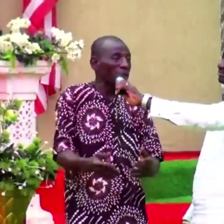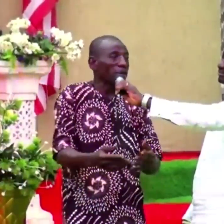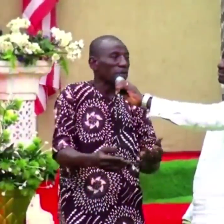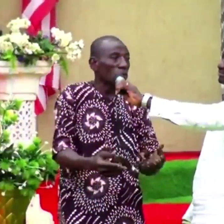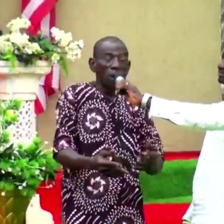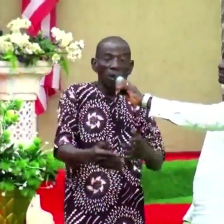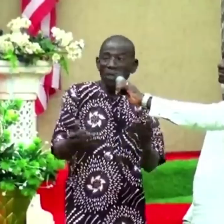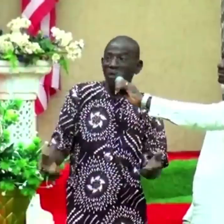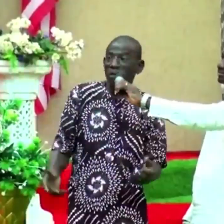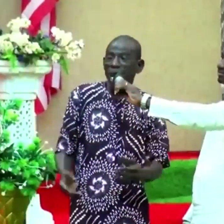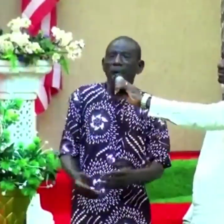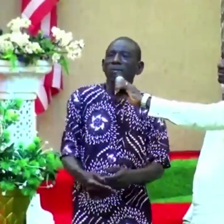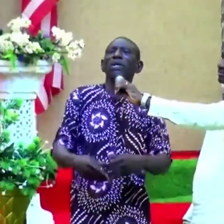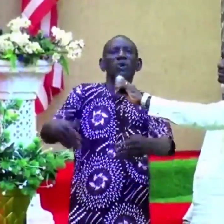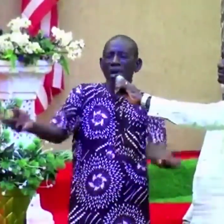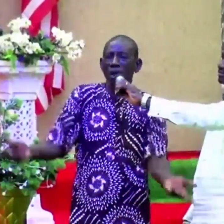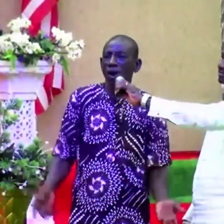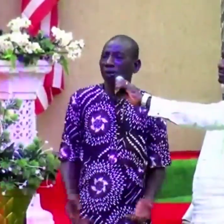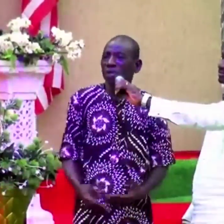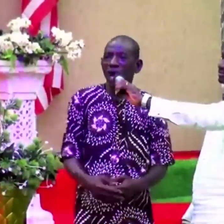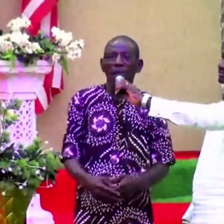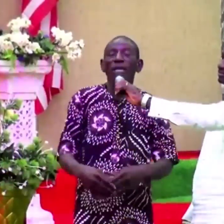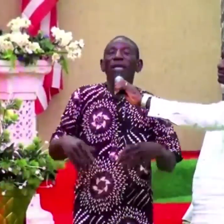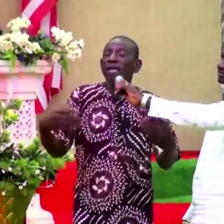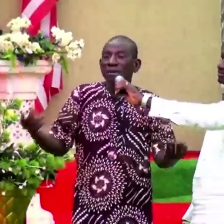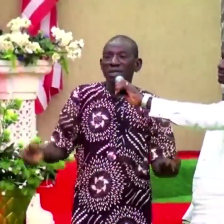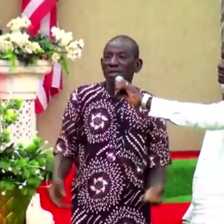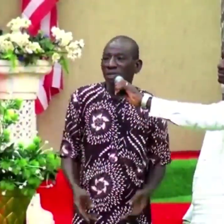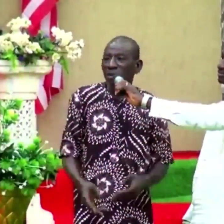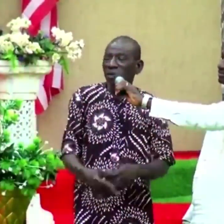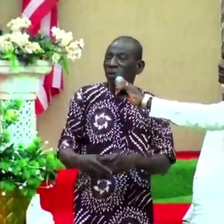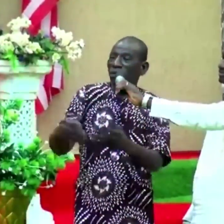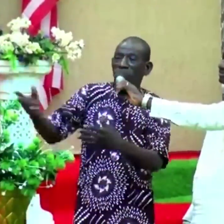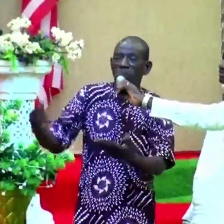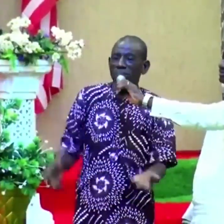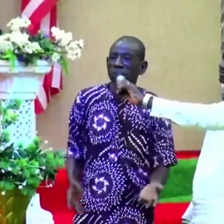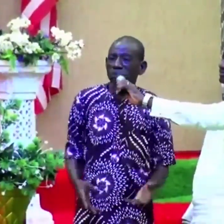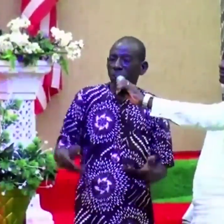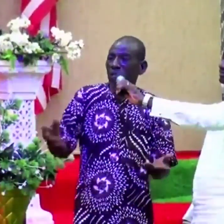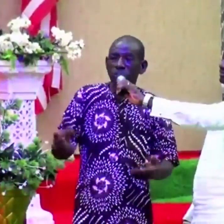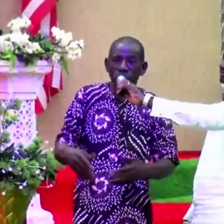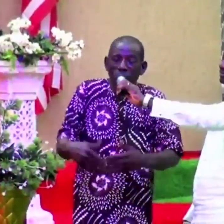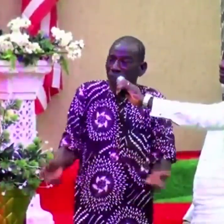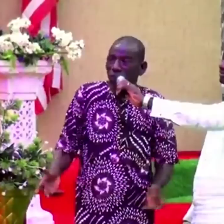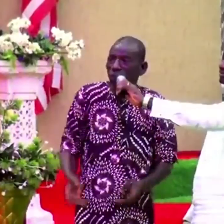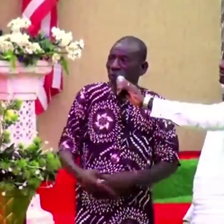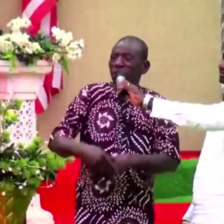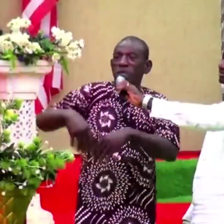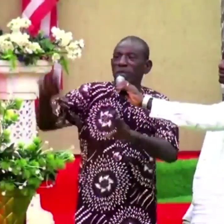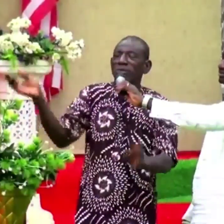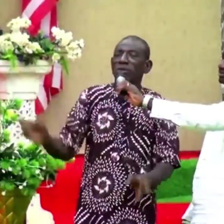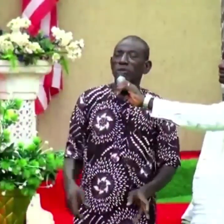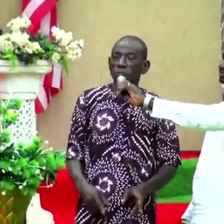customer ti o kan bere lowo mi pe moto e nko mi ni ah emi ti ta moto omo mi mo fe process school e ko de so